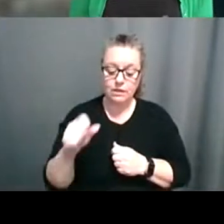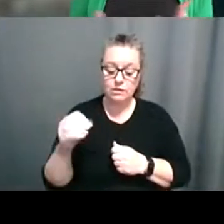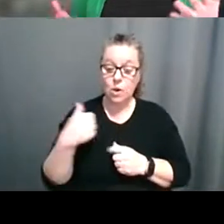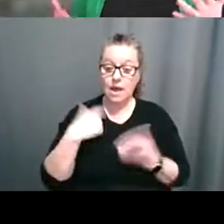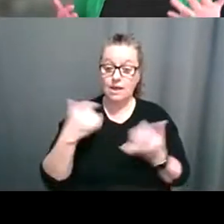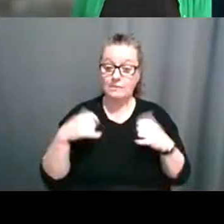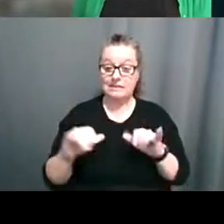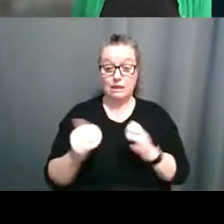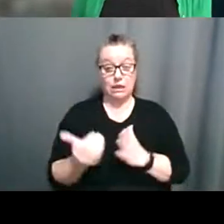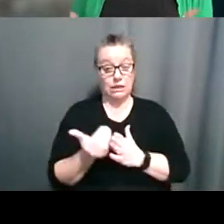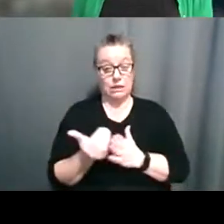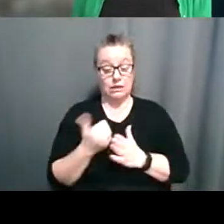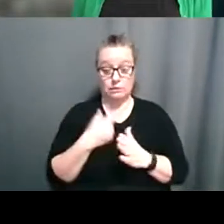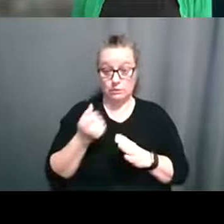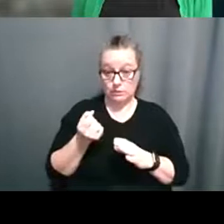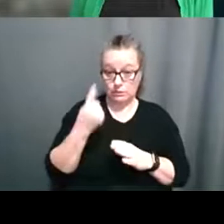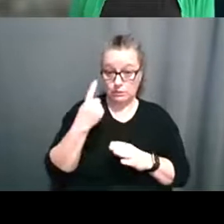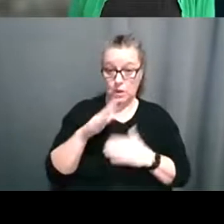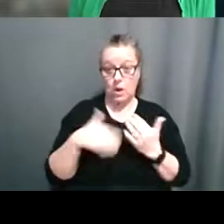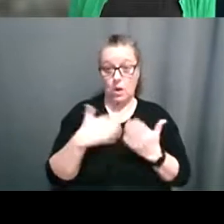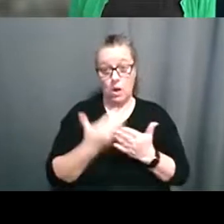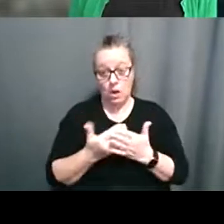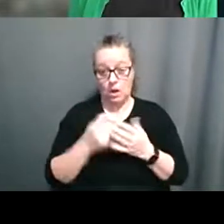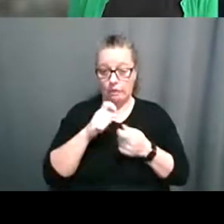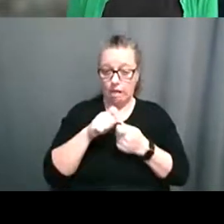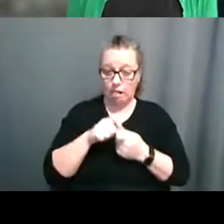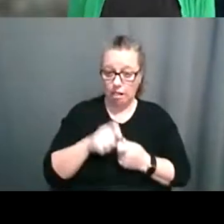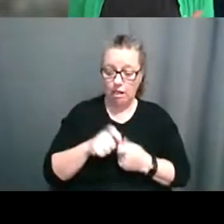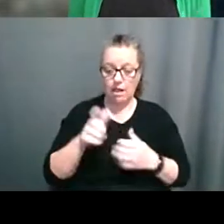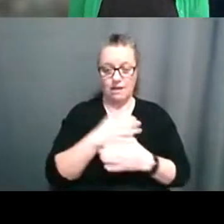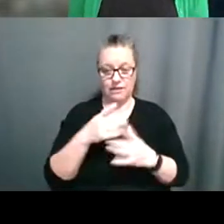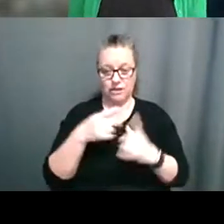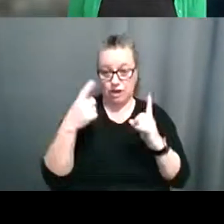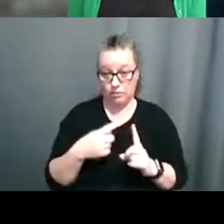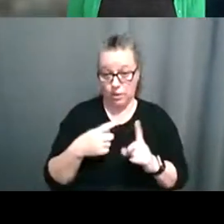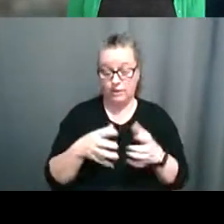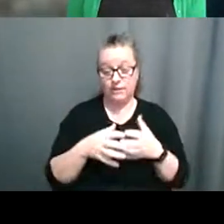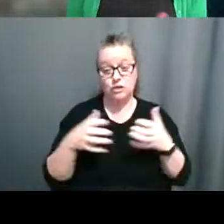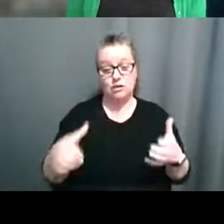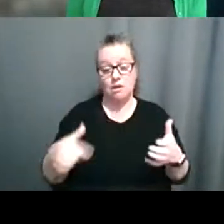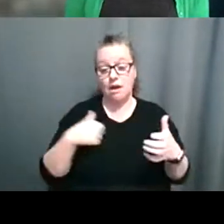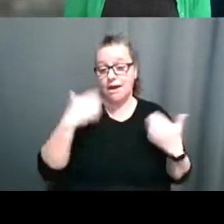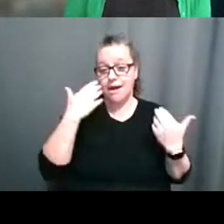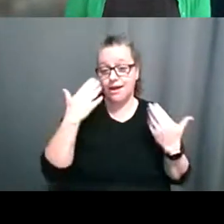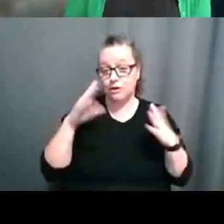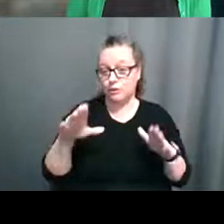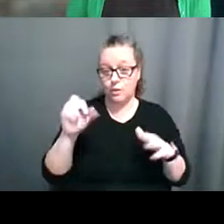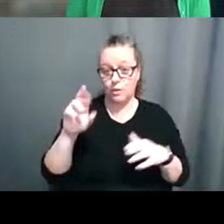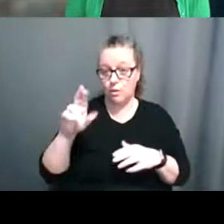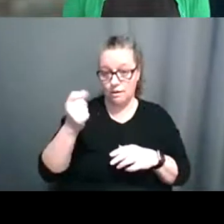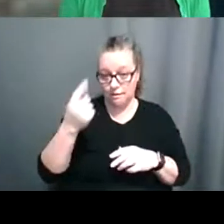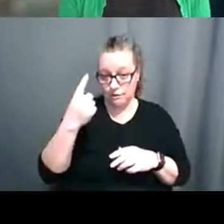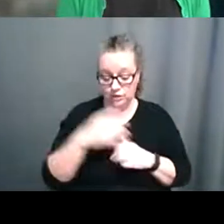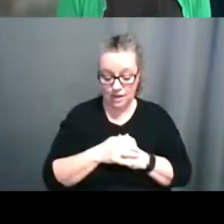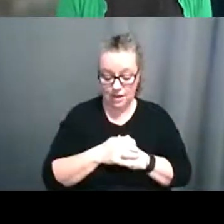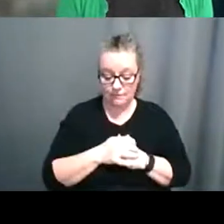novice when it comes to understanding all the intricacies of SharePoint. There's a lot I don't know or understand. I